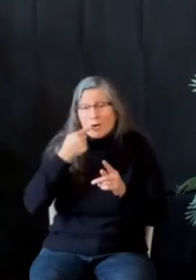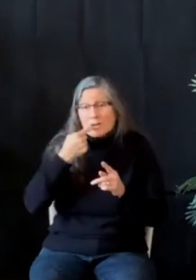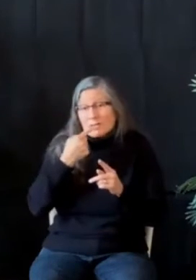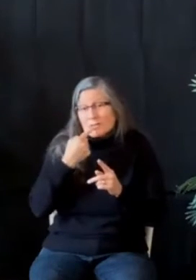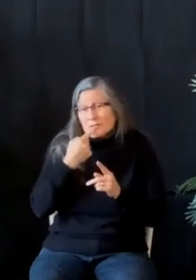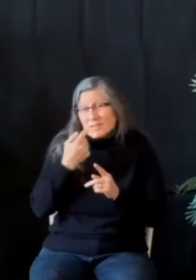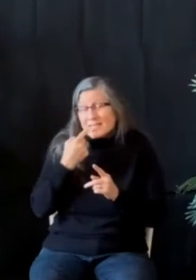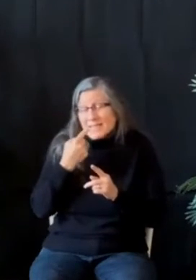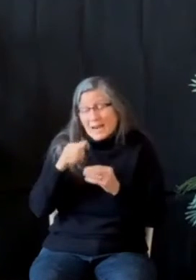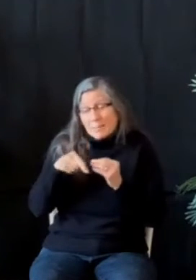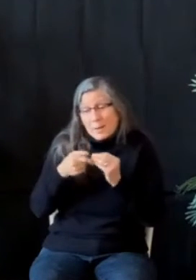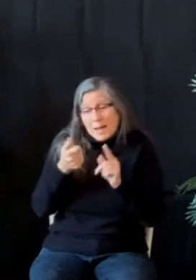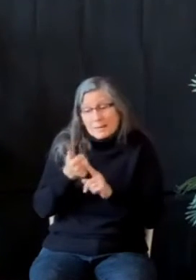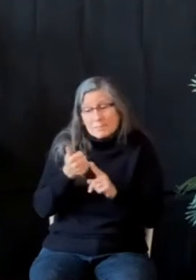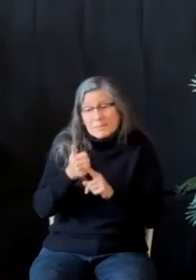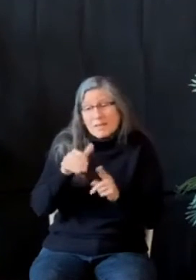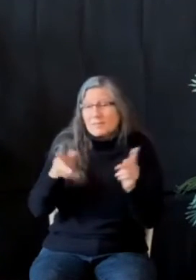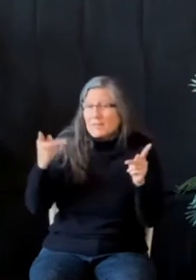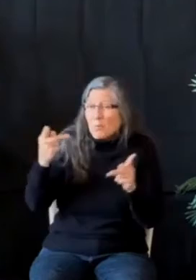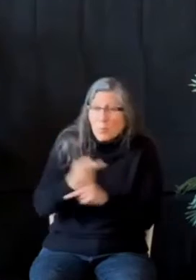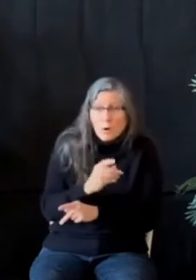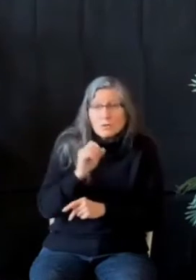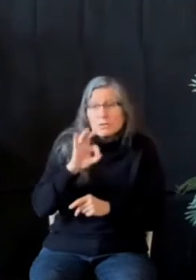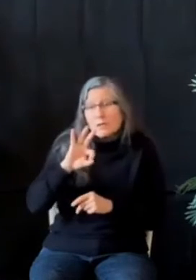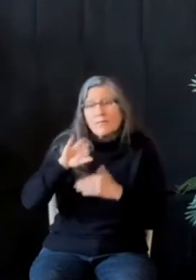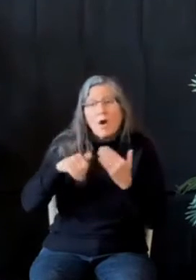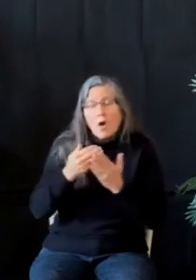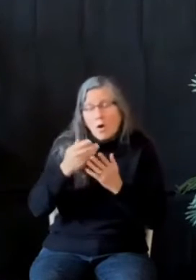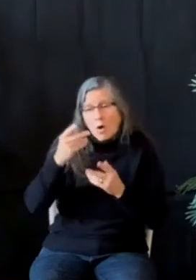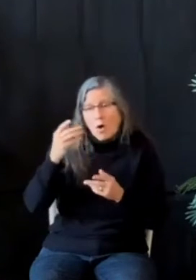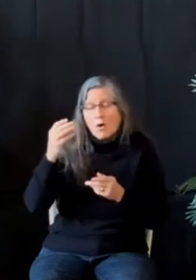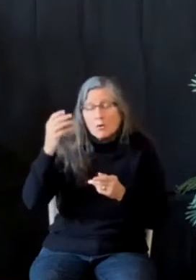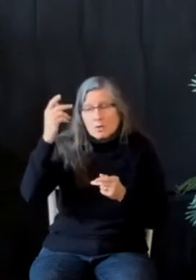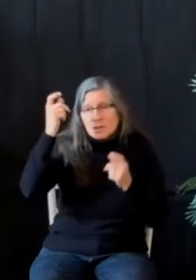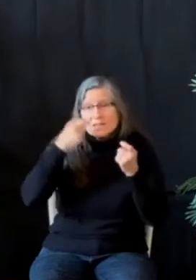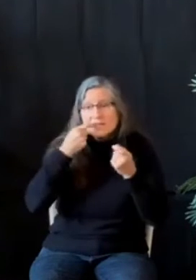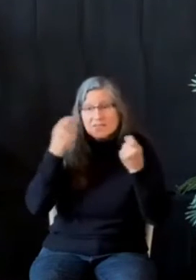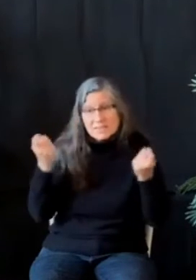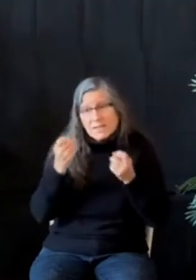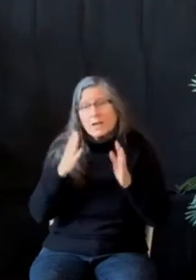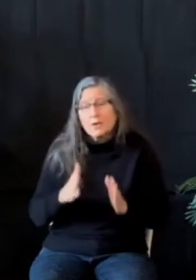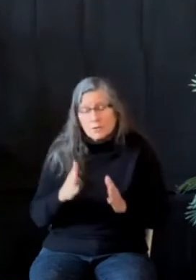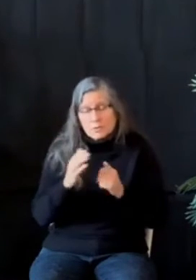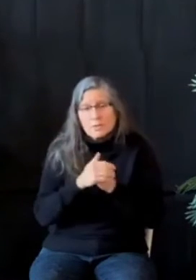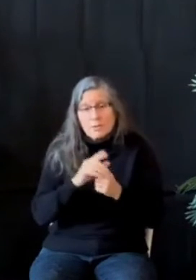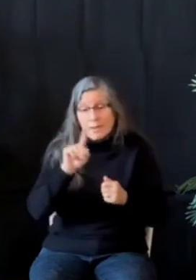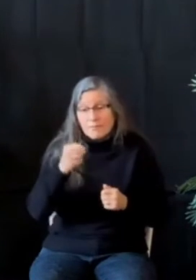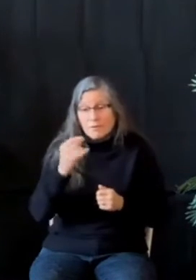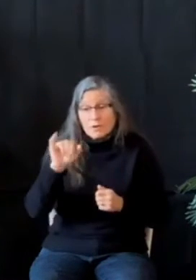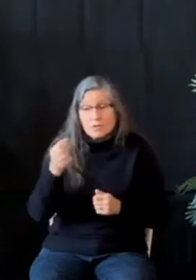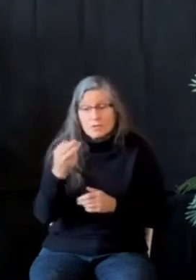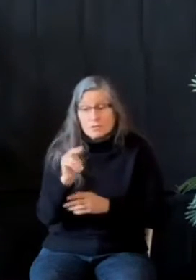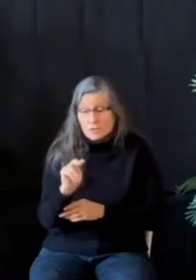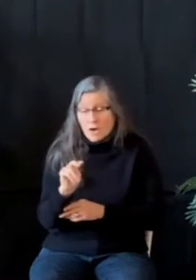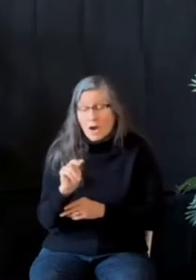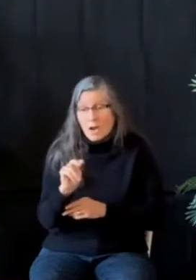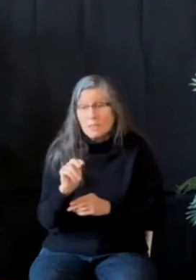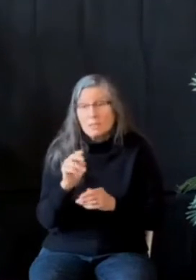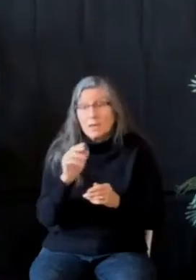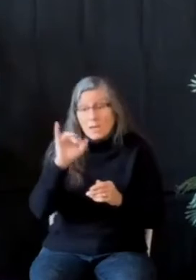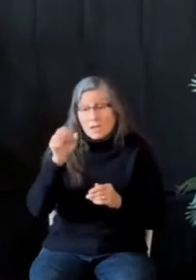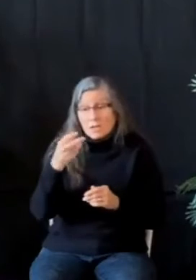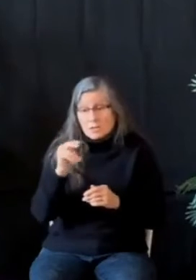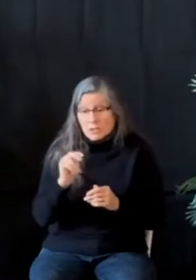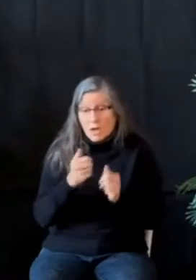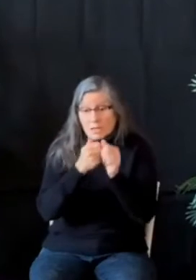chiefest." He said, "I am the chiefest." And then when you look into the Word of God, in 1 John, John the Apostle says, we